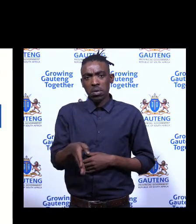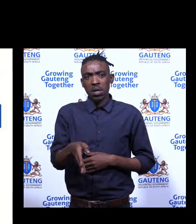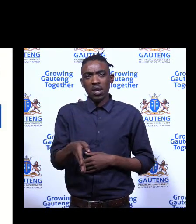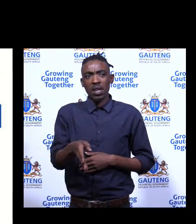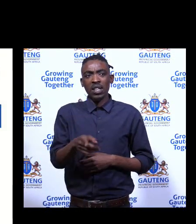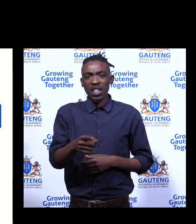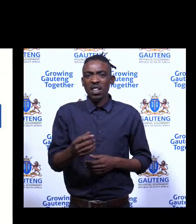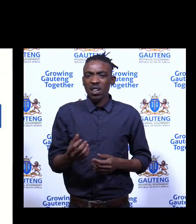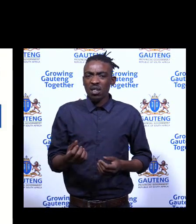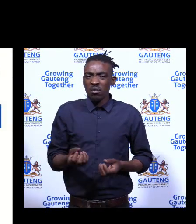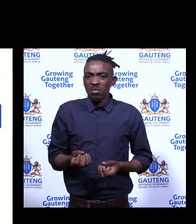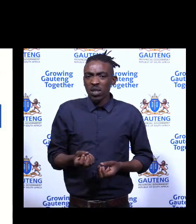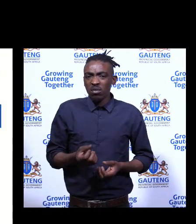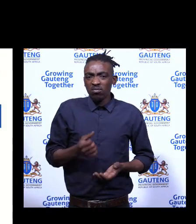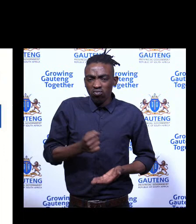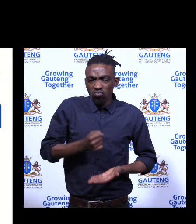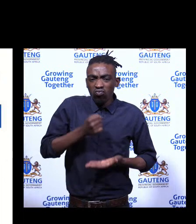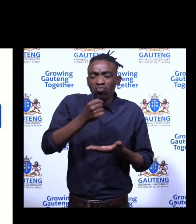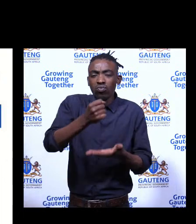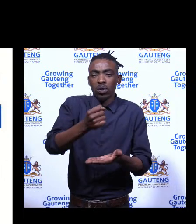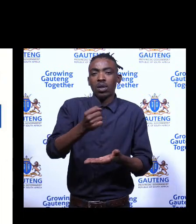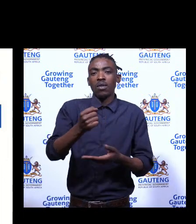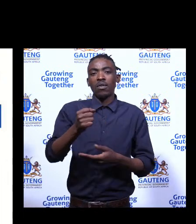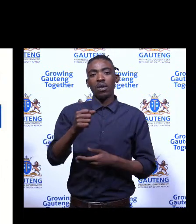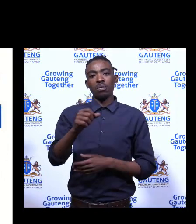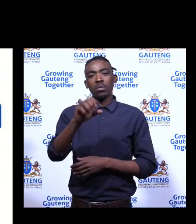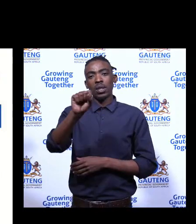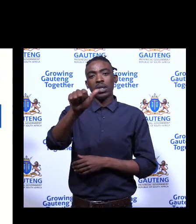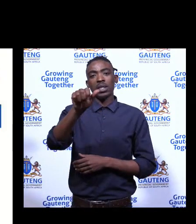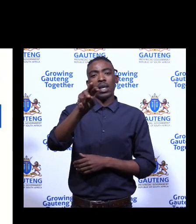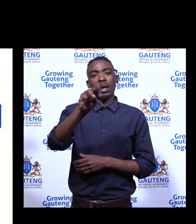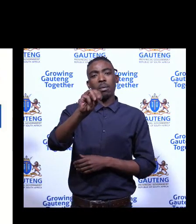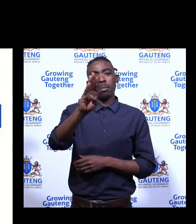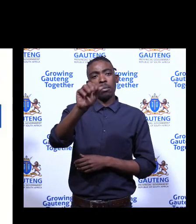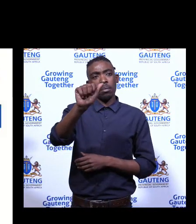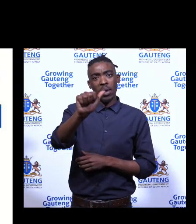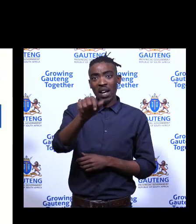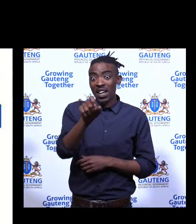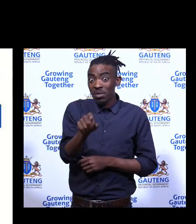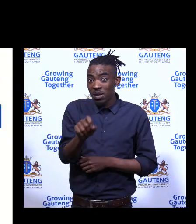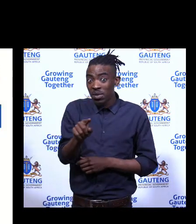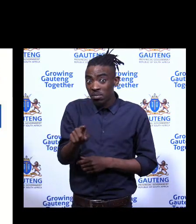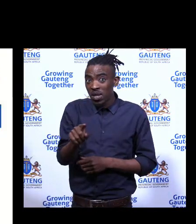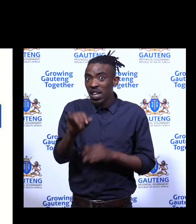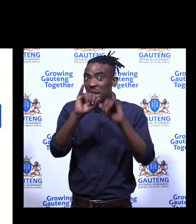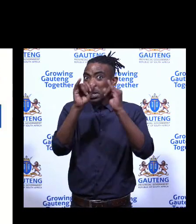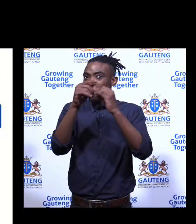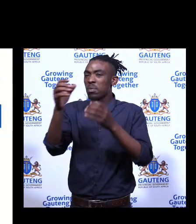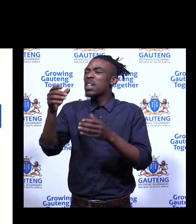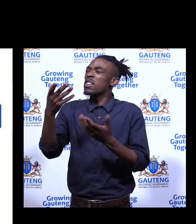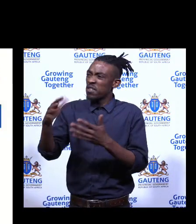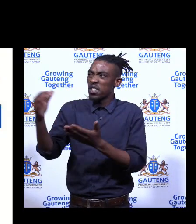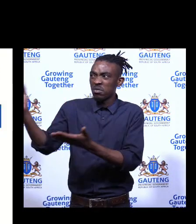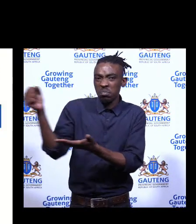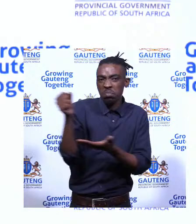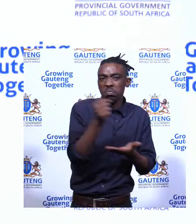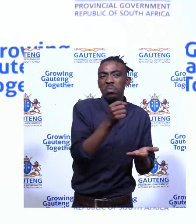or CSIR that it will do the function that it will do. But when you have